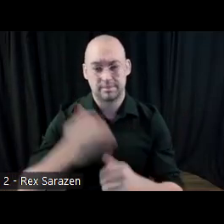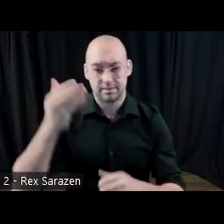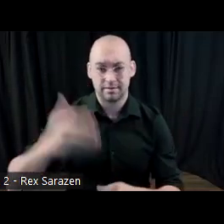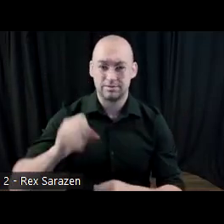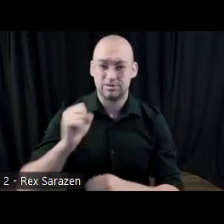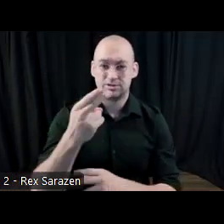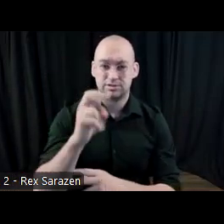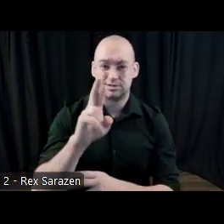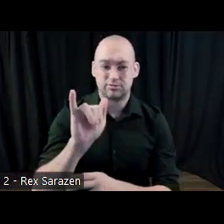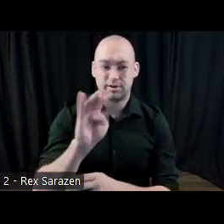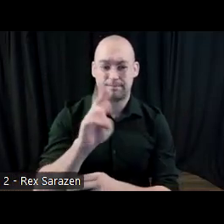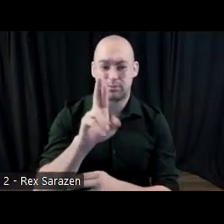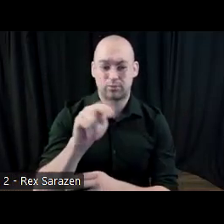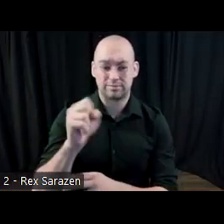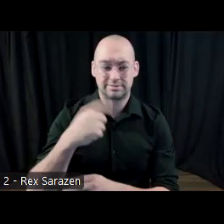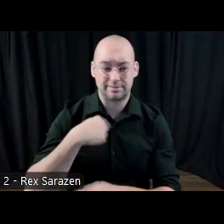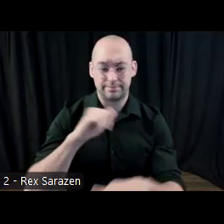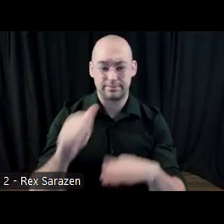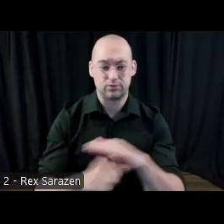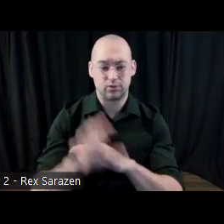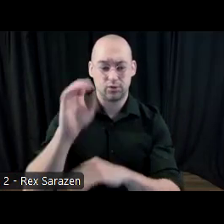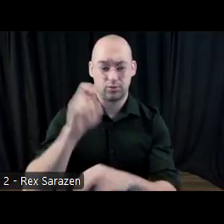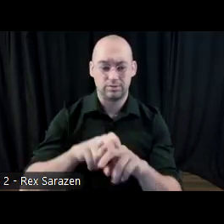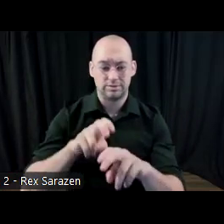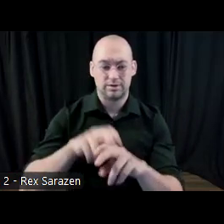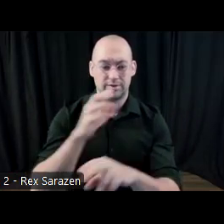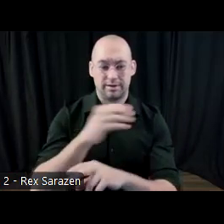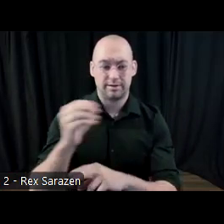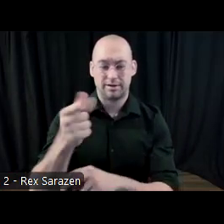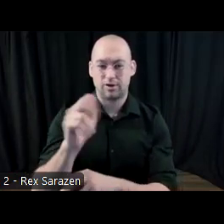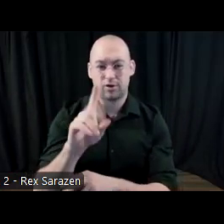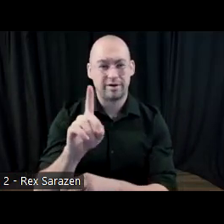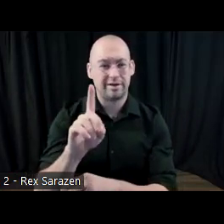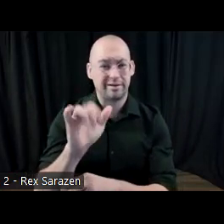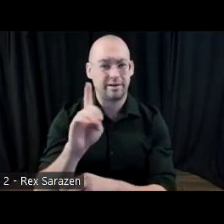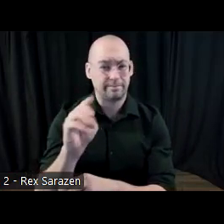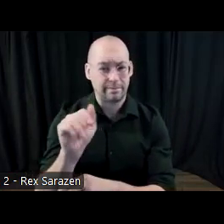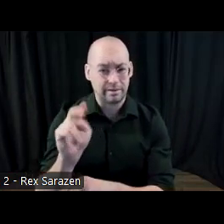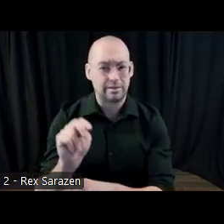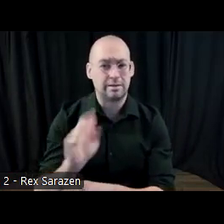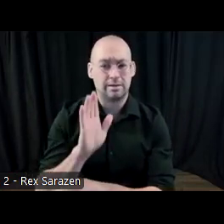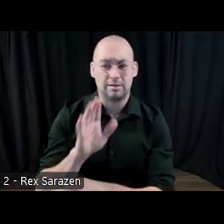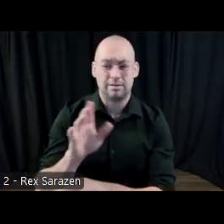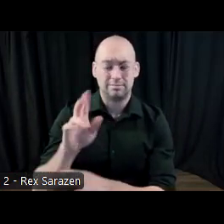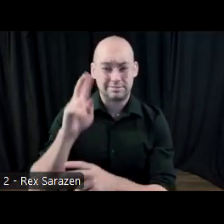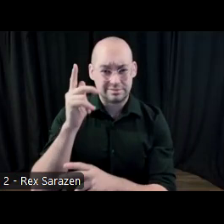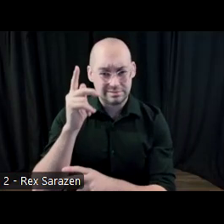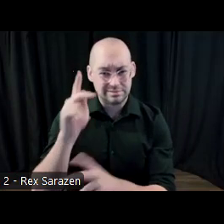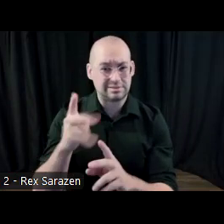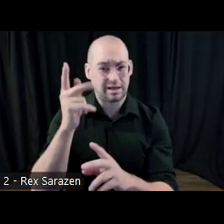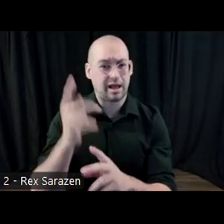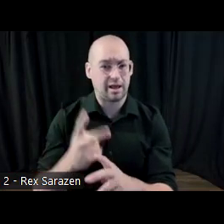the DACLAC co-chair, along with Hagar Dickman. And during the second half of our meeting, we will hear from the 3